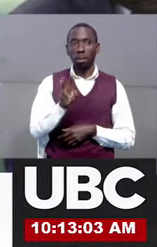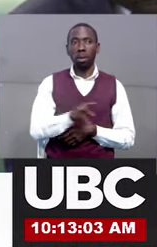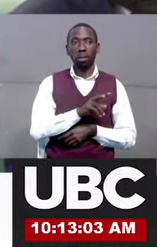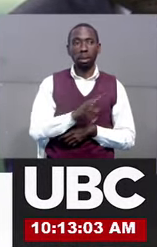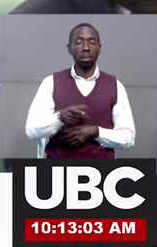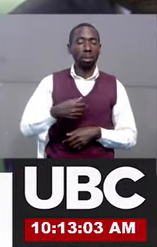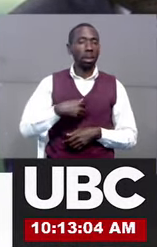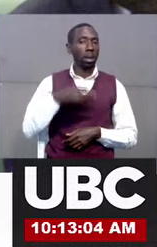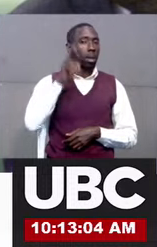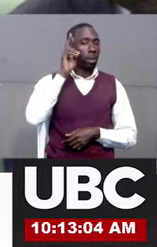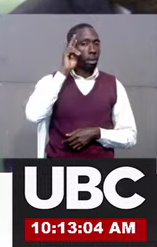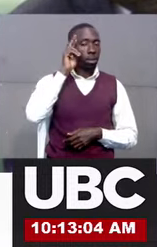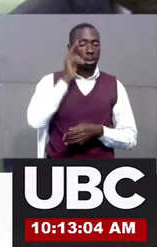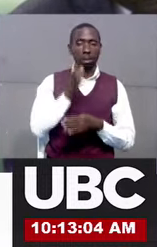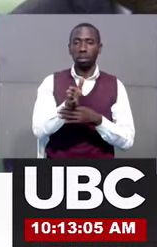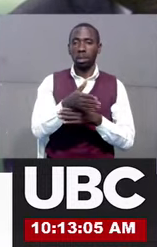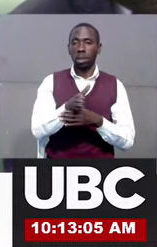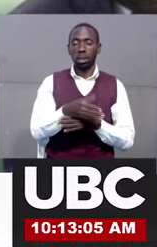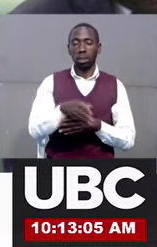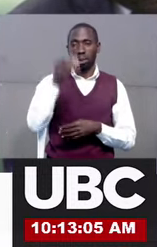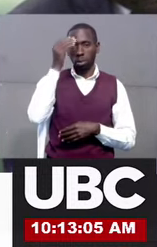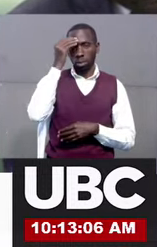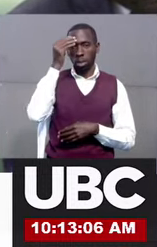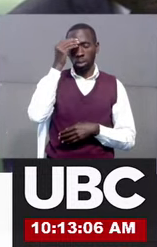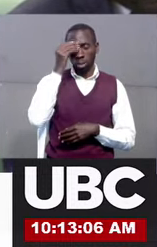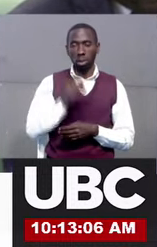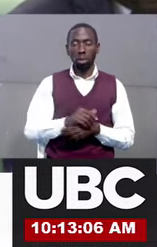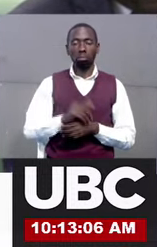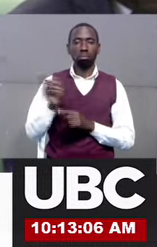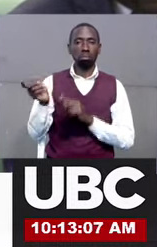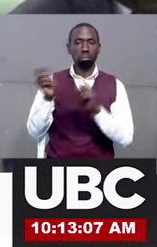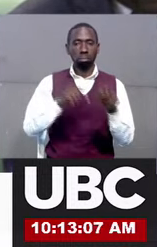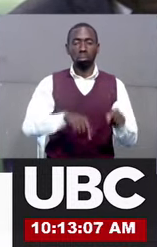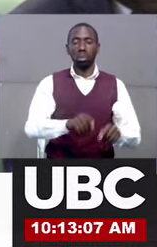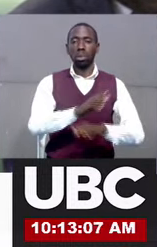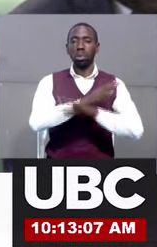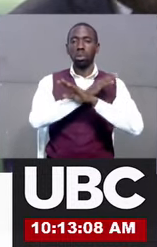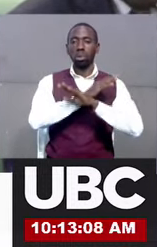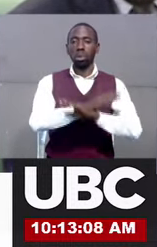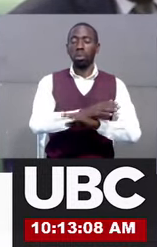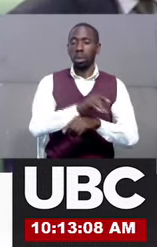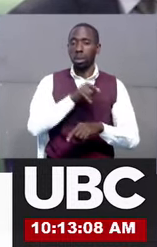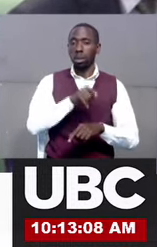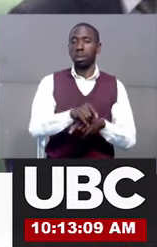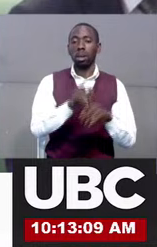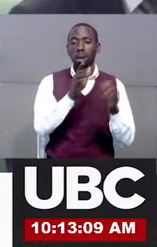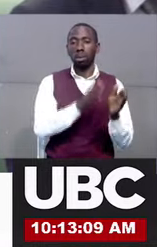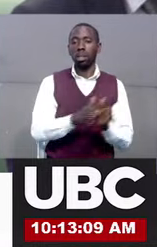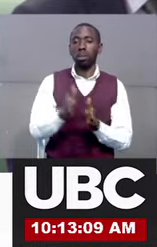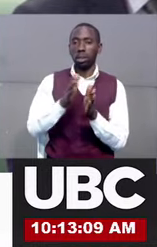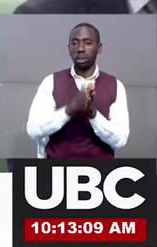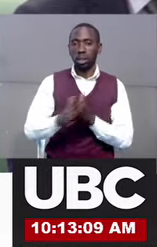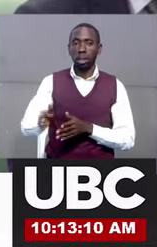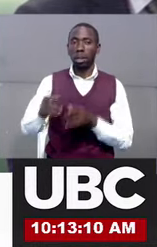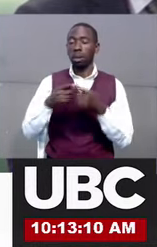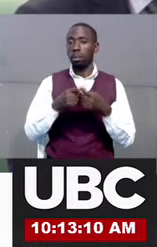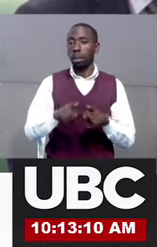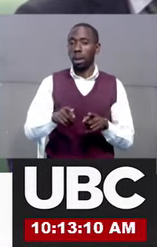I remember the Minister of Education interjected, stopping this arrangement.